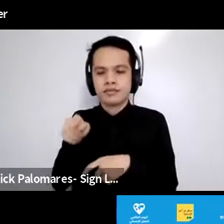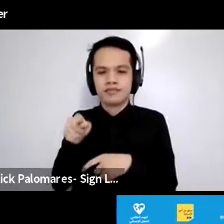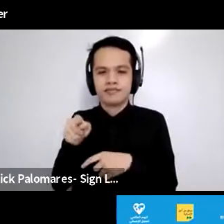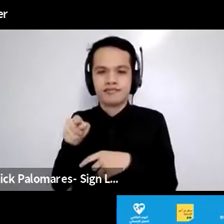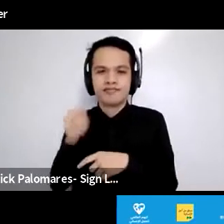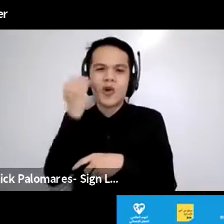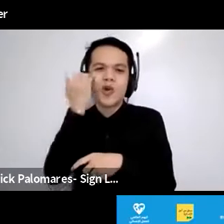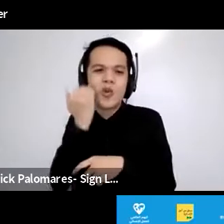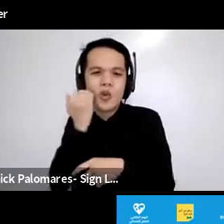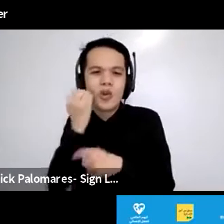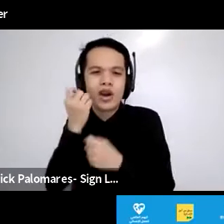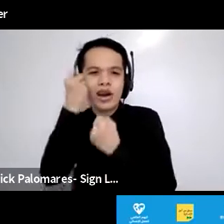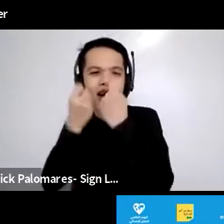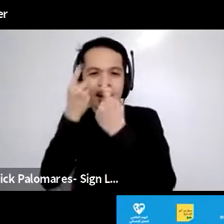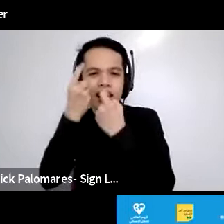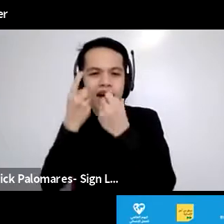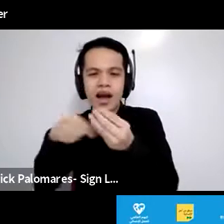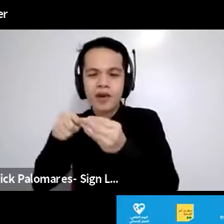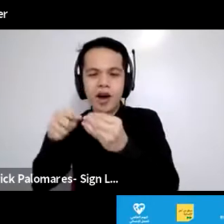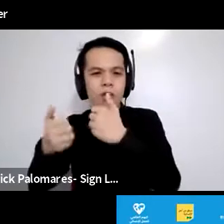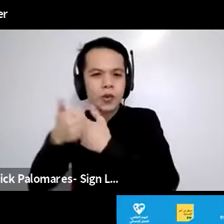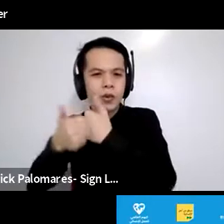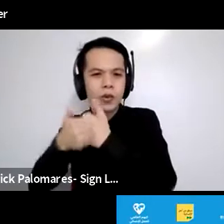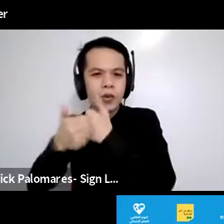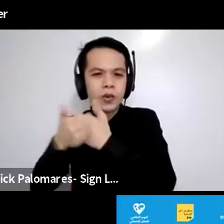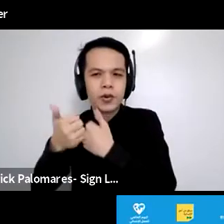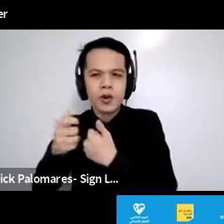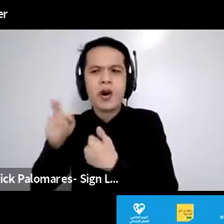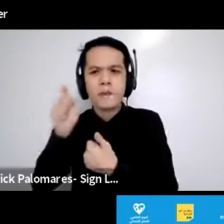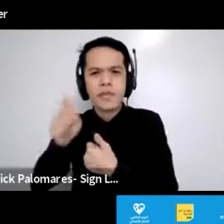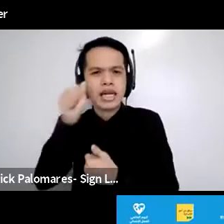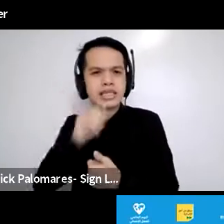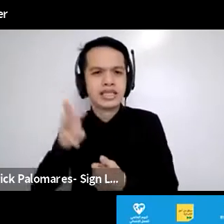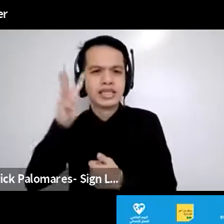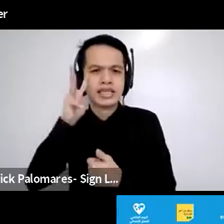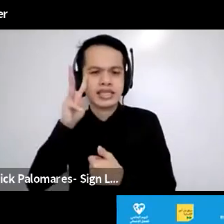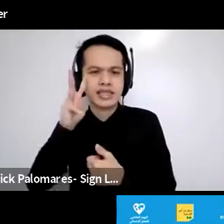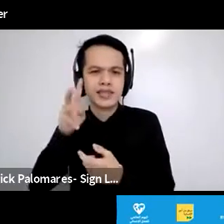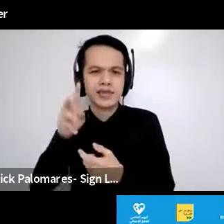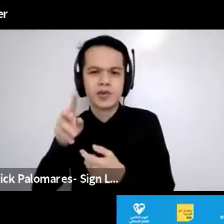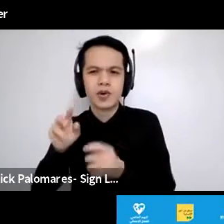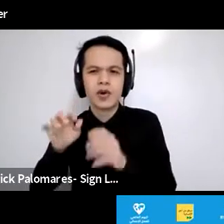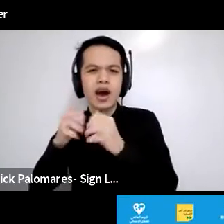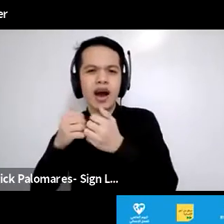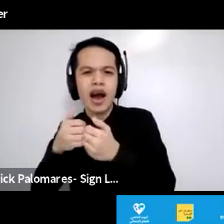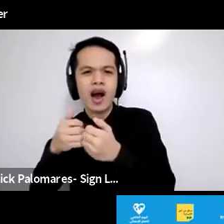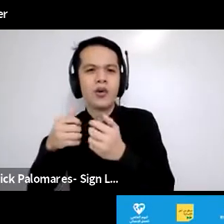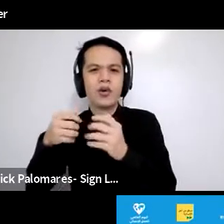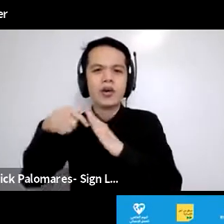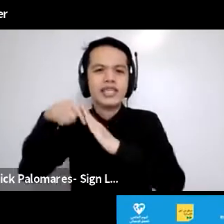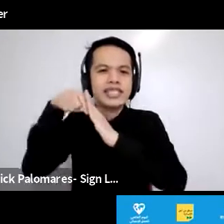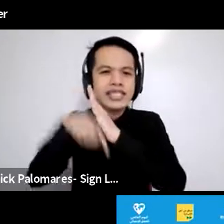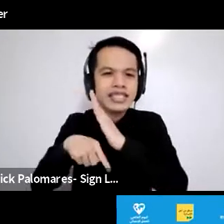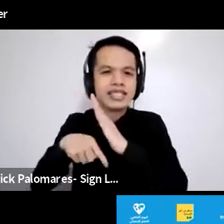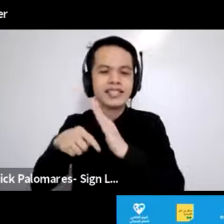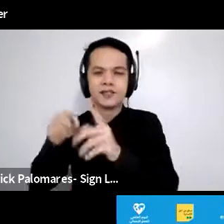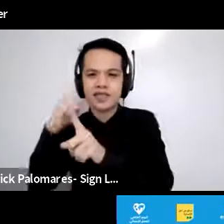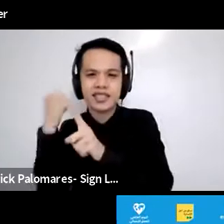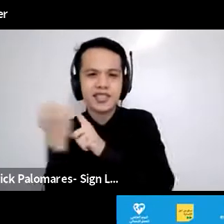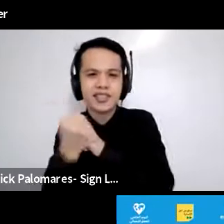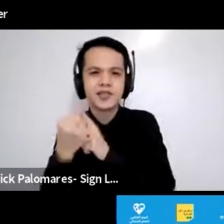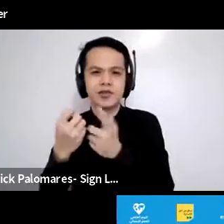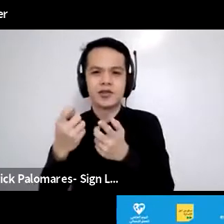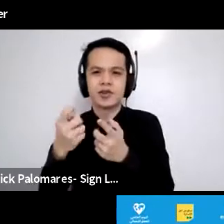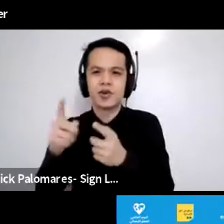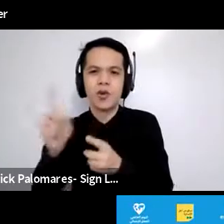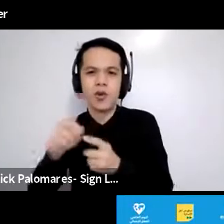understanding of risks. We need to be fully aware of exactly how complex the so-called complex scenarios are. What are the